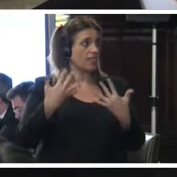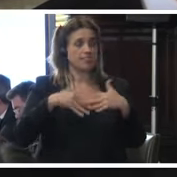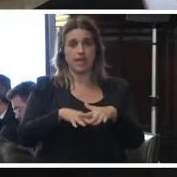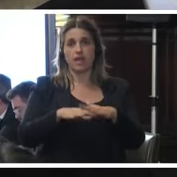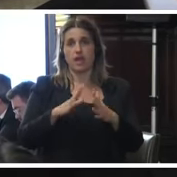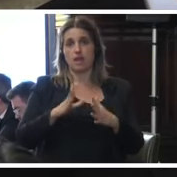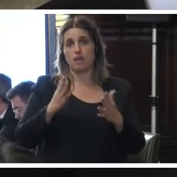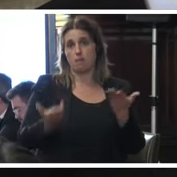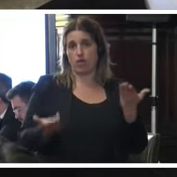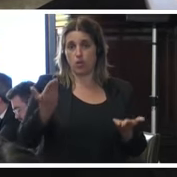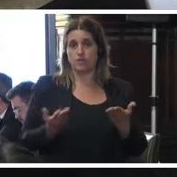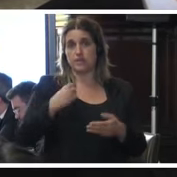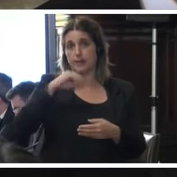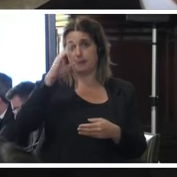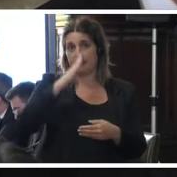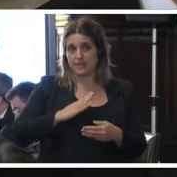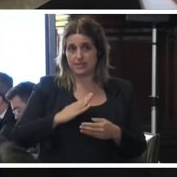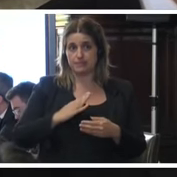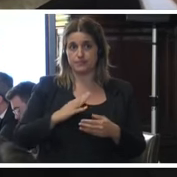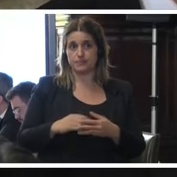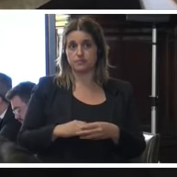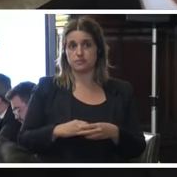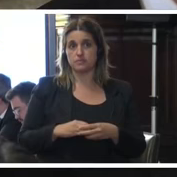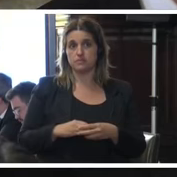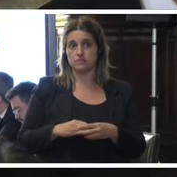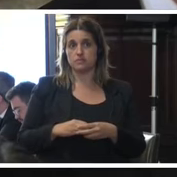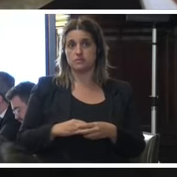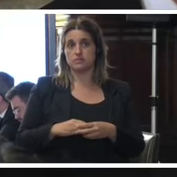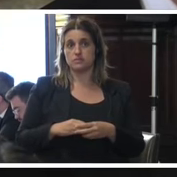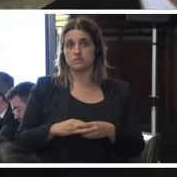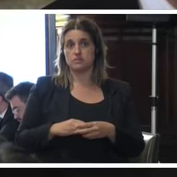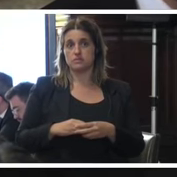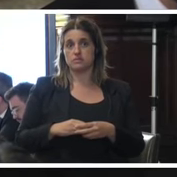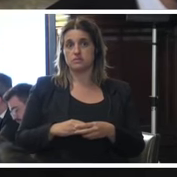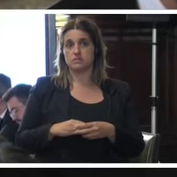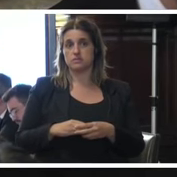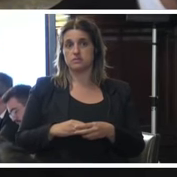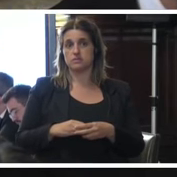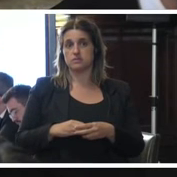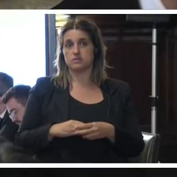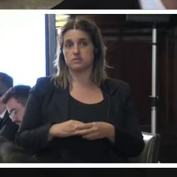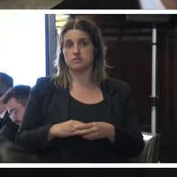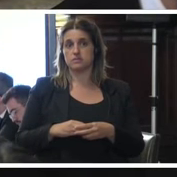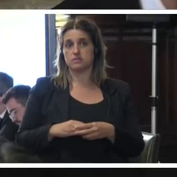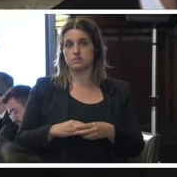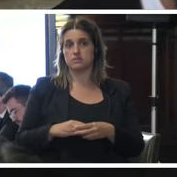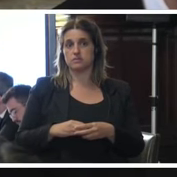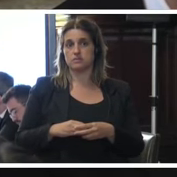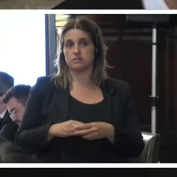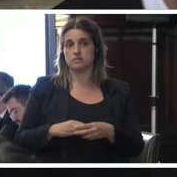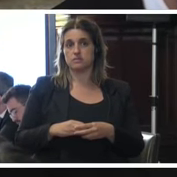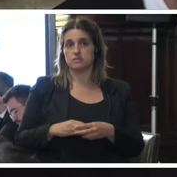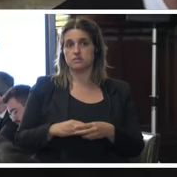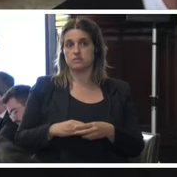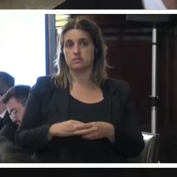of information that's important. It does not belong to the executive branch. It does not belong to the army or the armed forces. It belongs